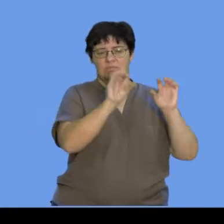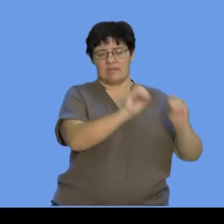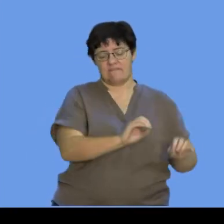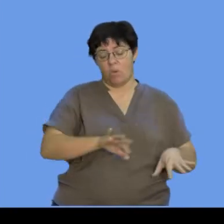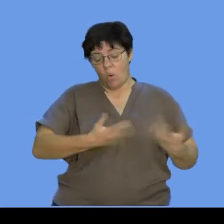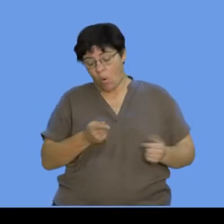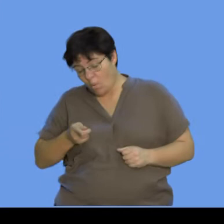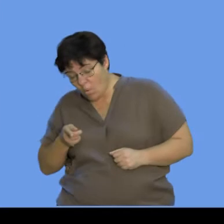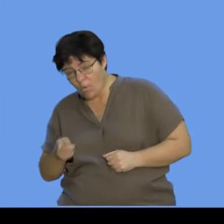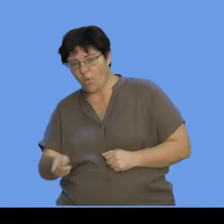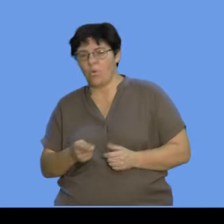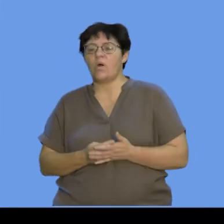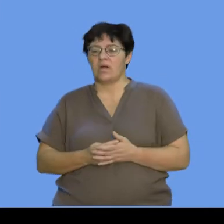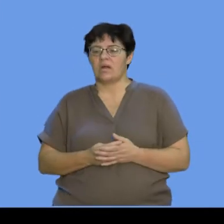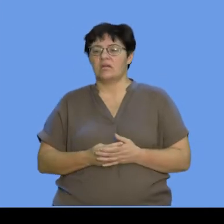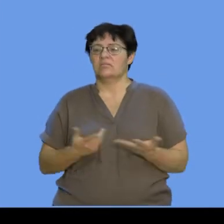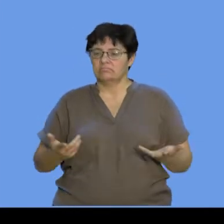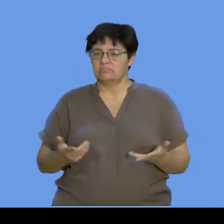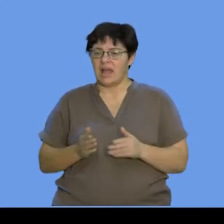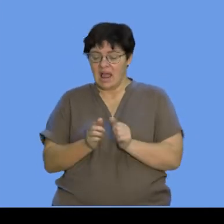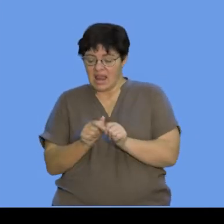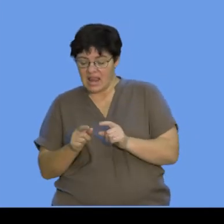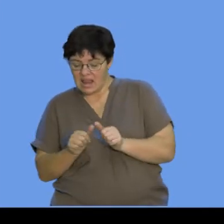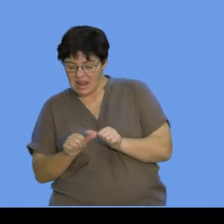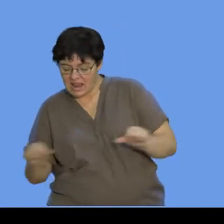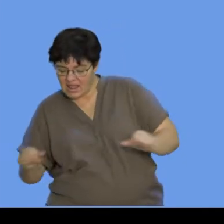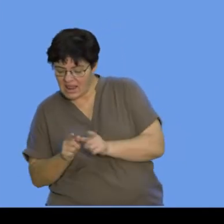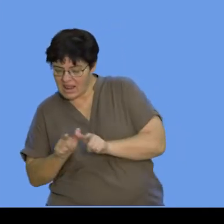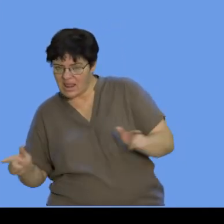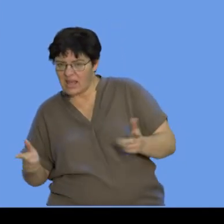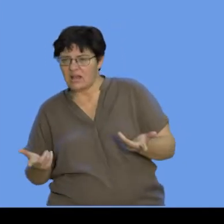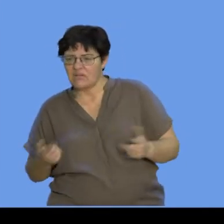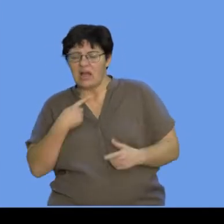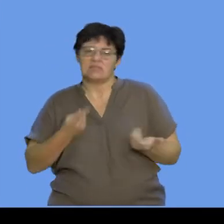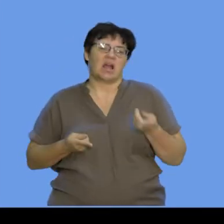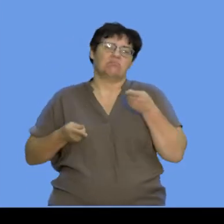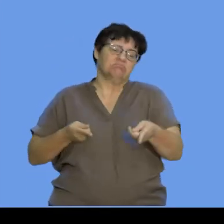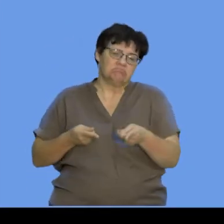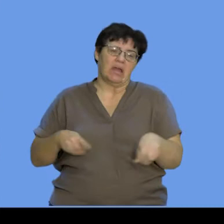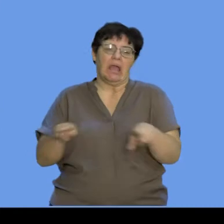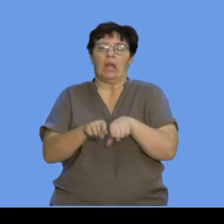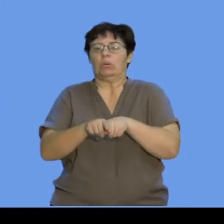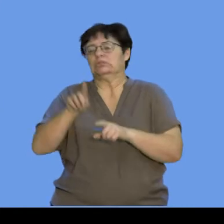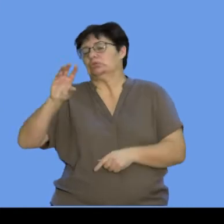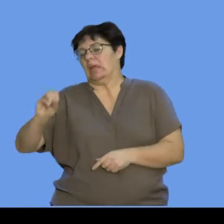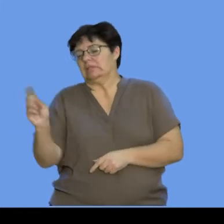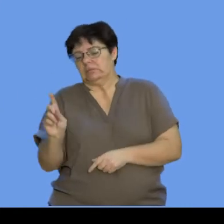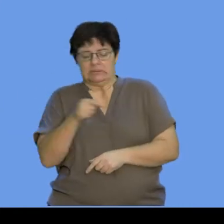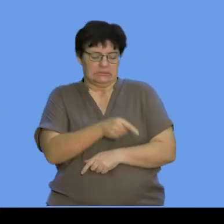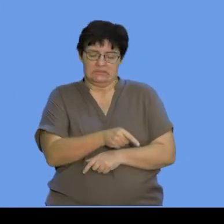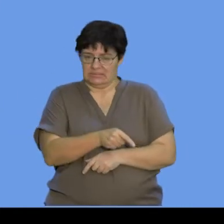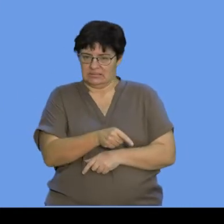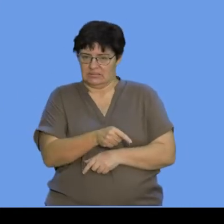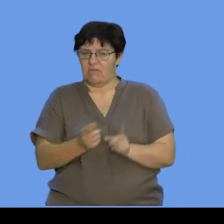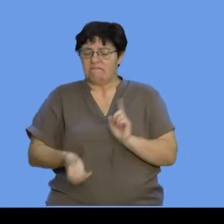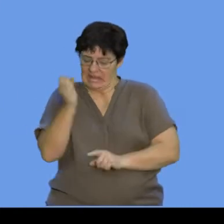they will want you to find some lengths there. That's when they give you, if is equal to 20, then